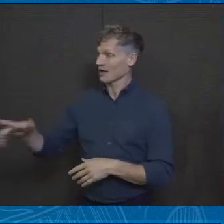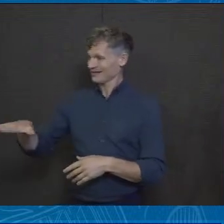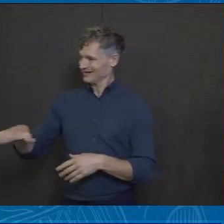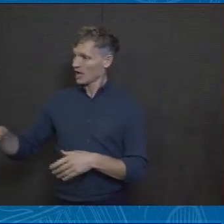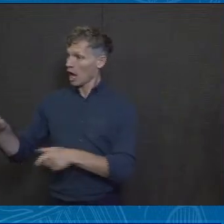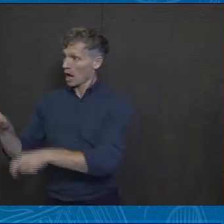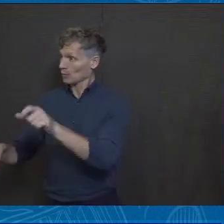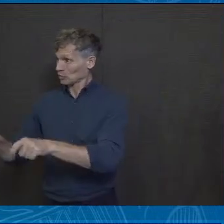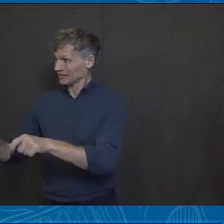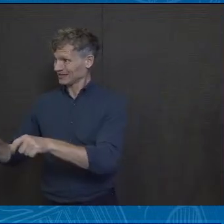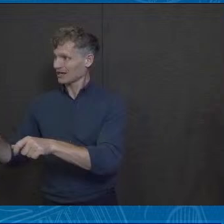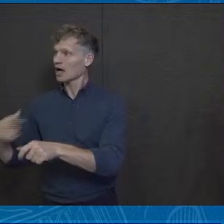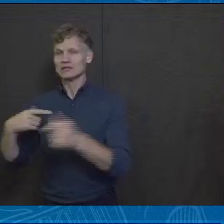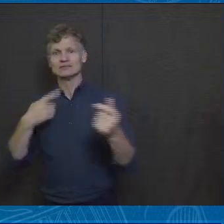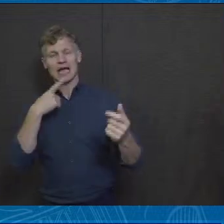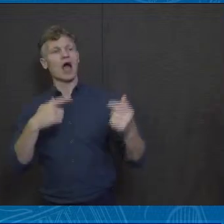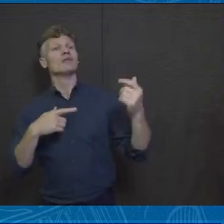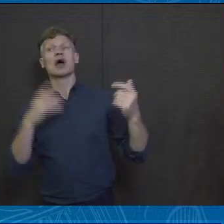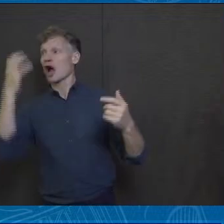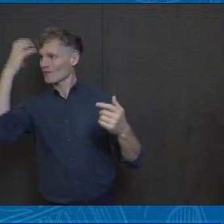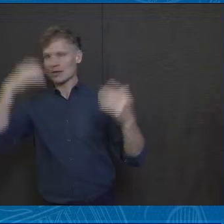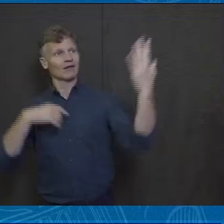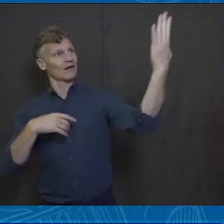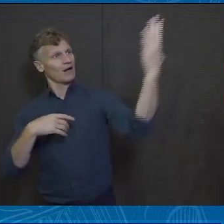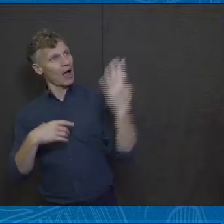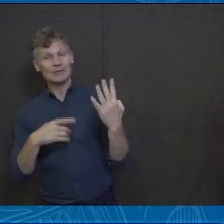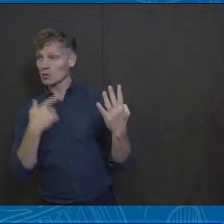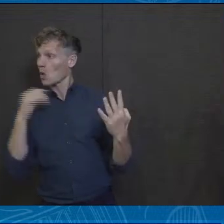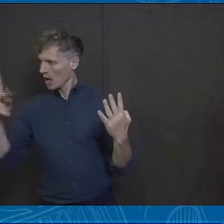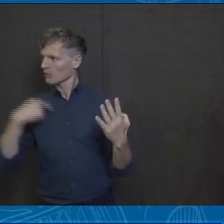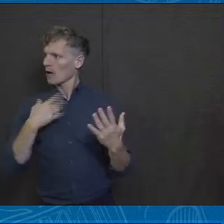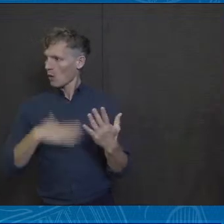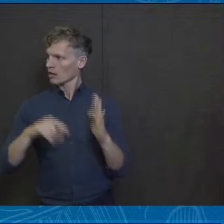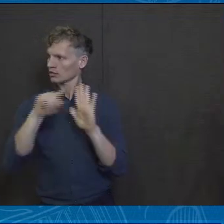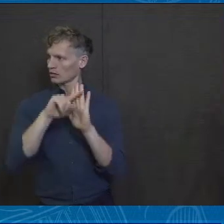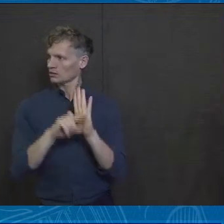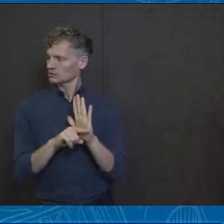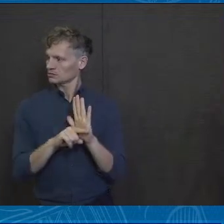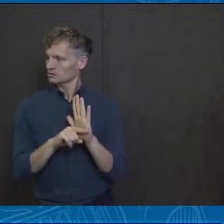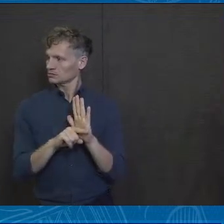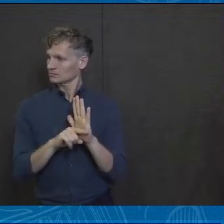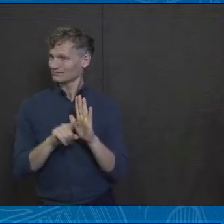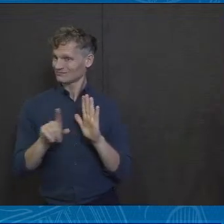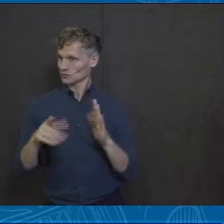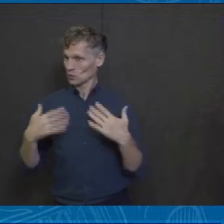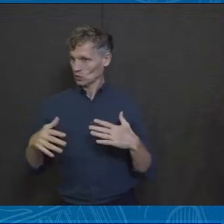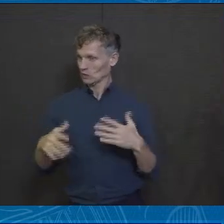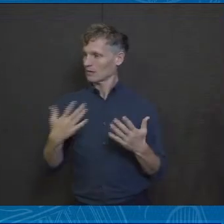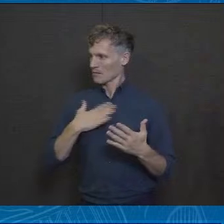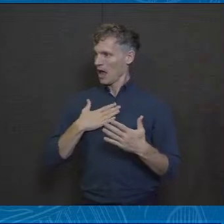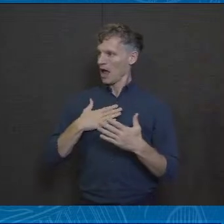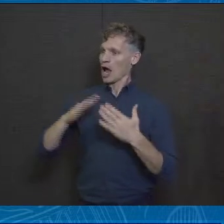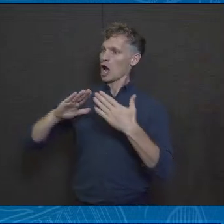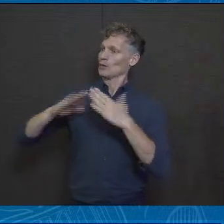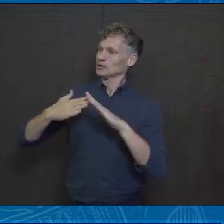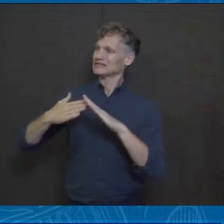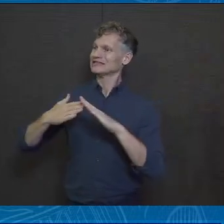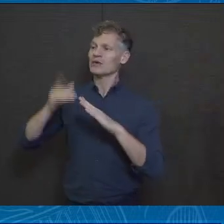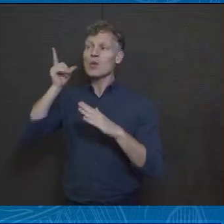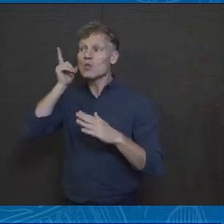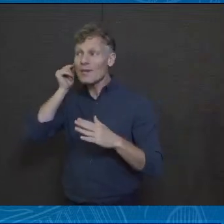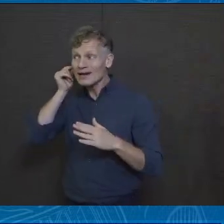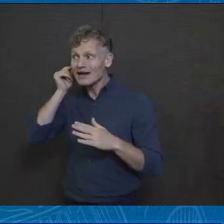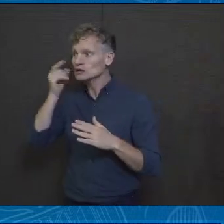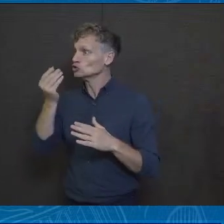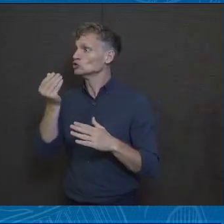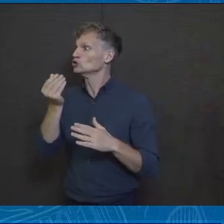is a female. Some communities, I'm not allowed to stand there and talk because of the traditional beliefs that we had. So I have